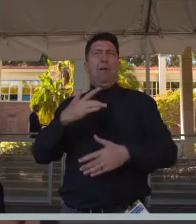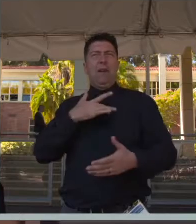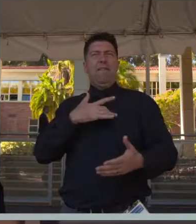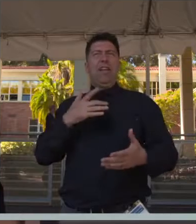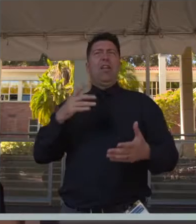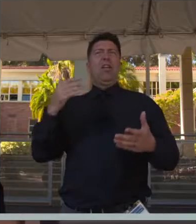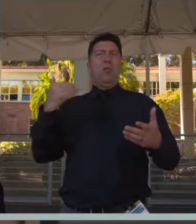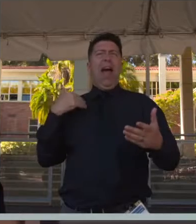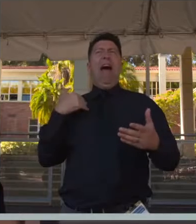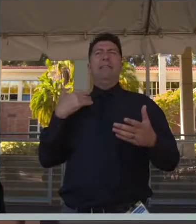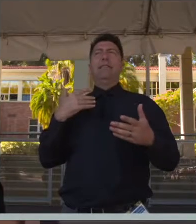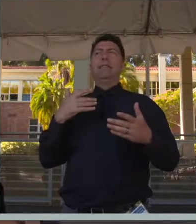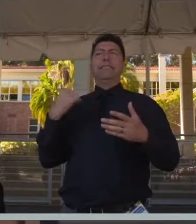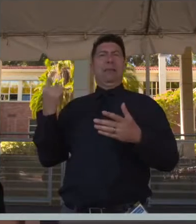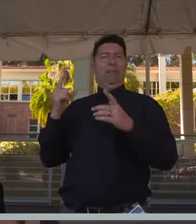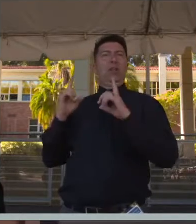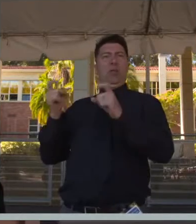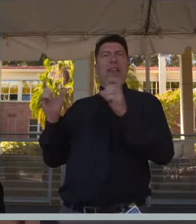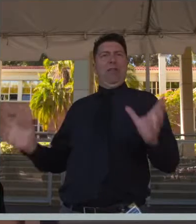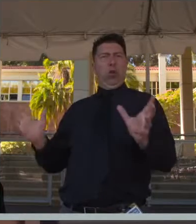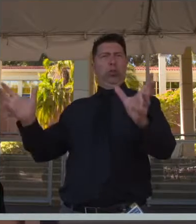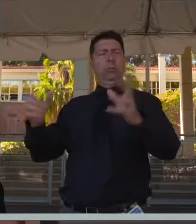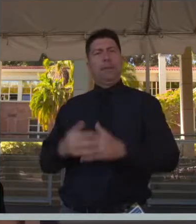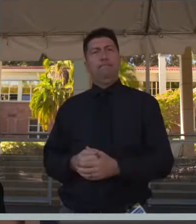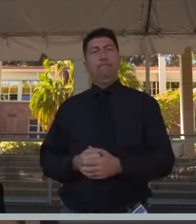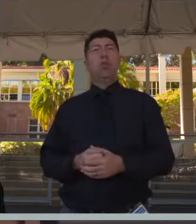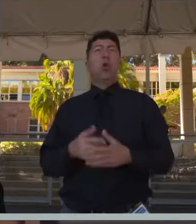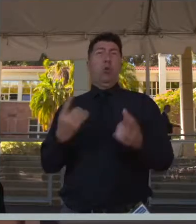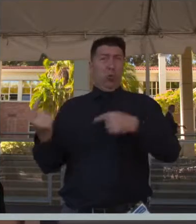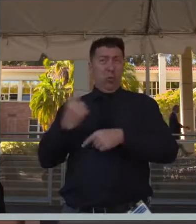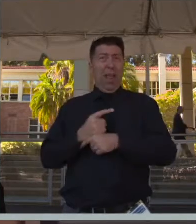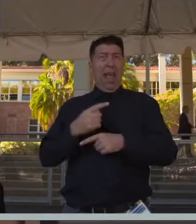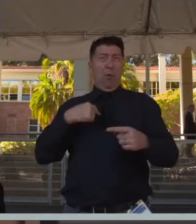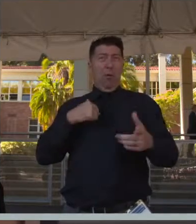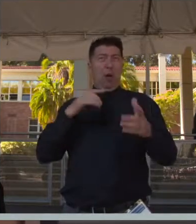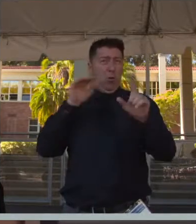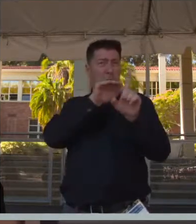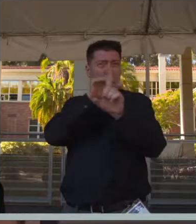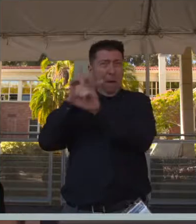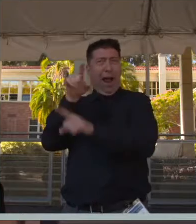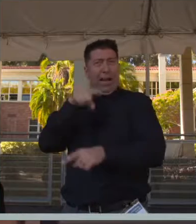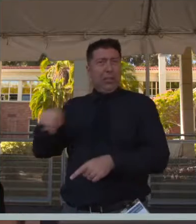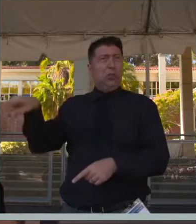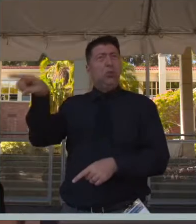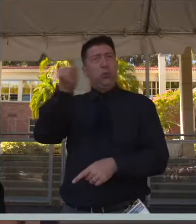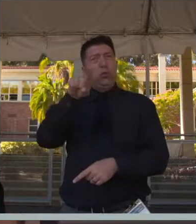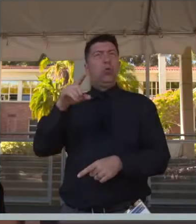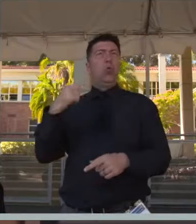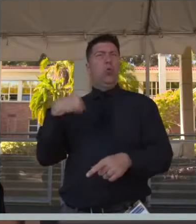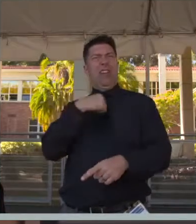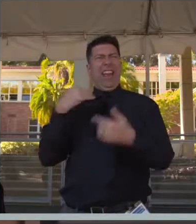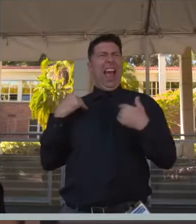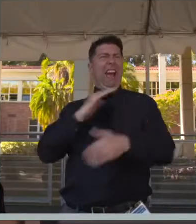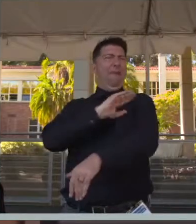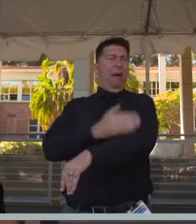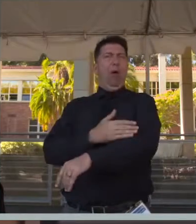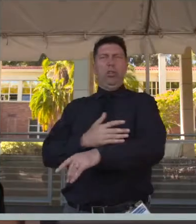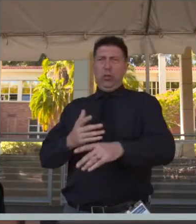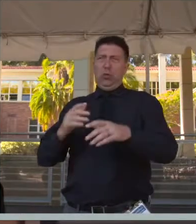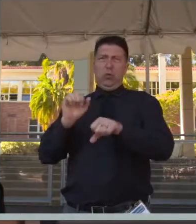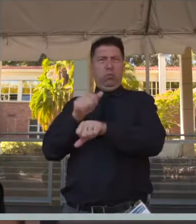have this to give. So let today serve as a reminder of how we have the power to summon our collective